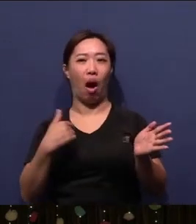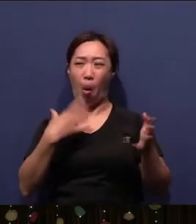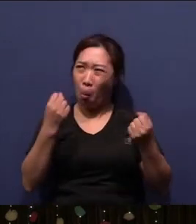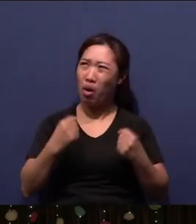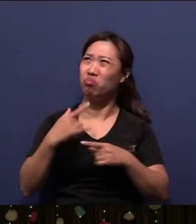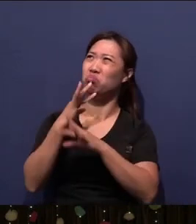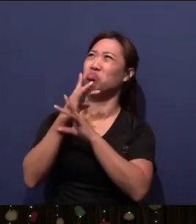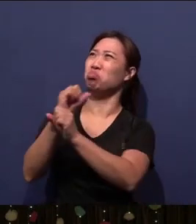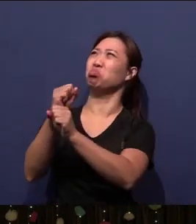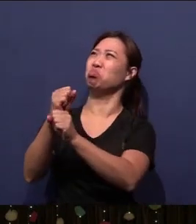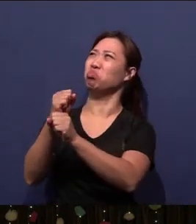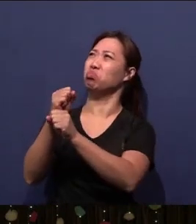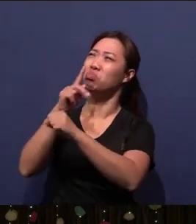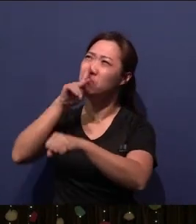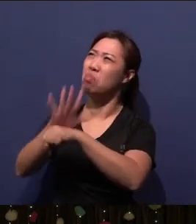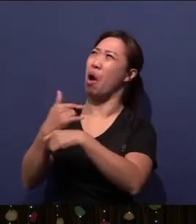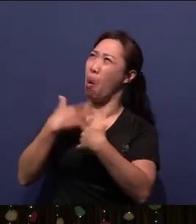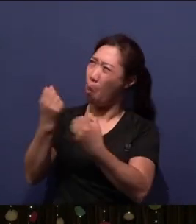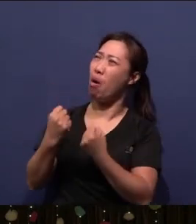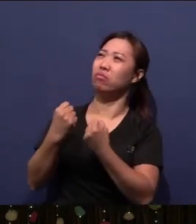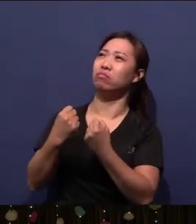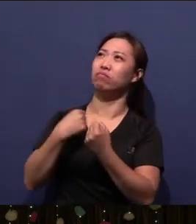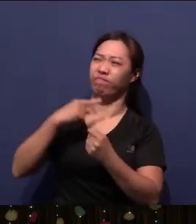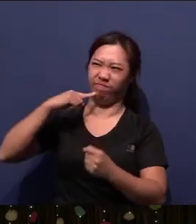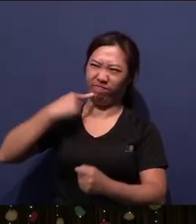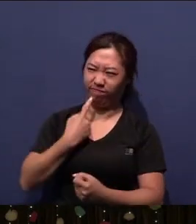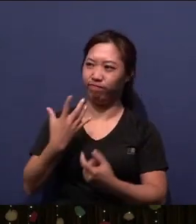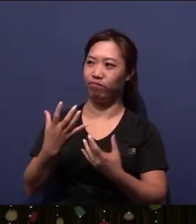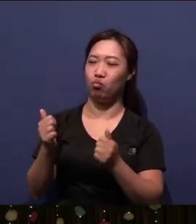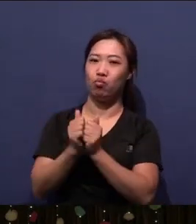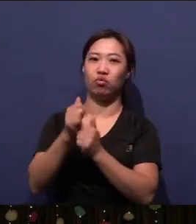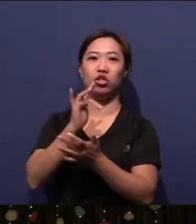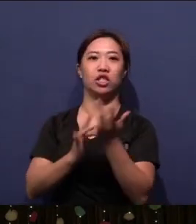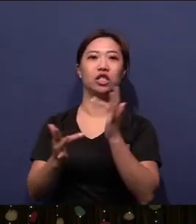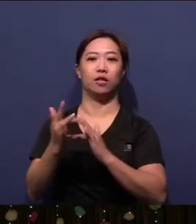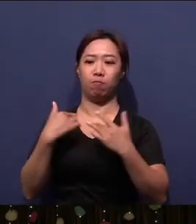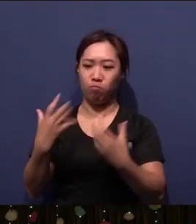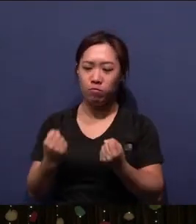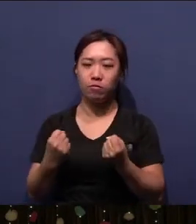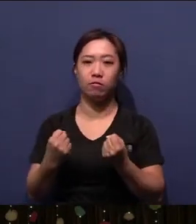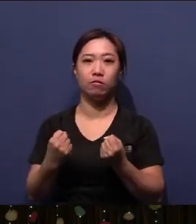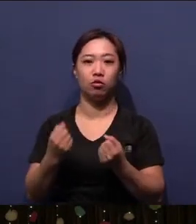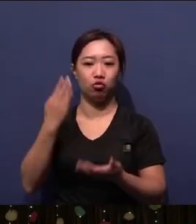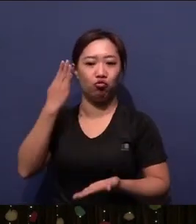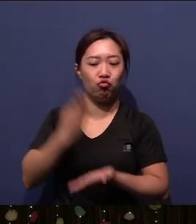my allegiance to Christ. I want to be serious with Jesus. I want to